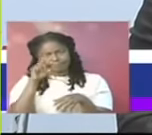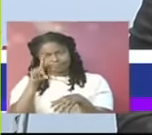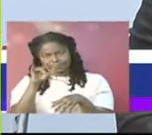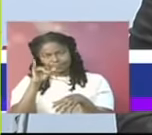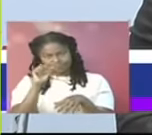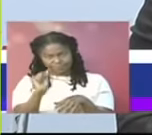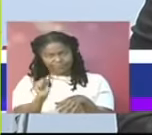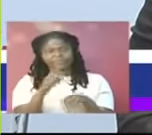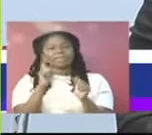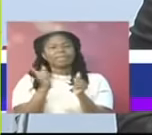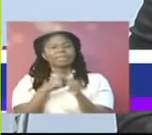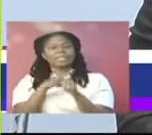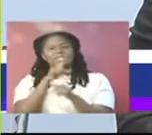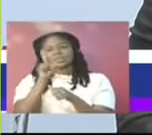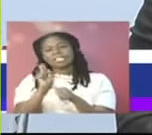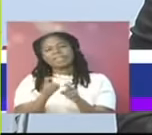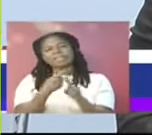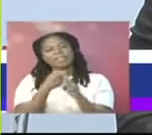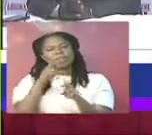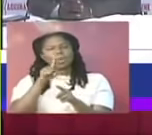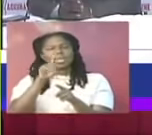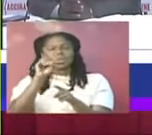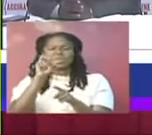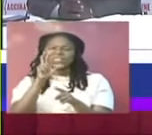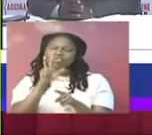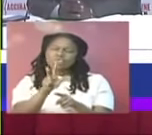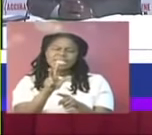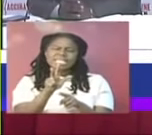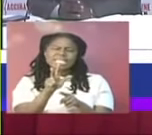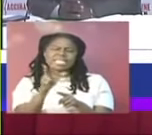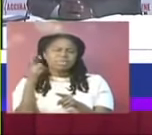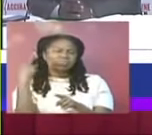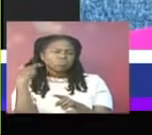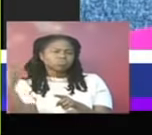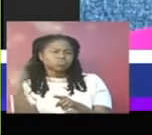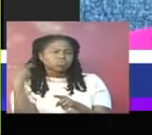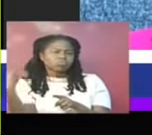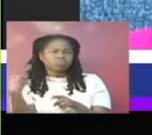from 103 FM. Good morning.